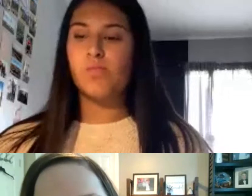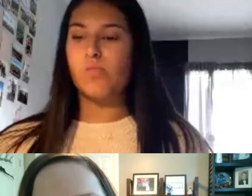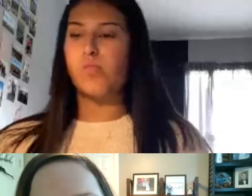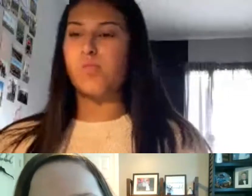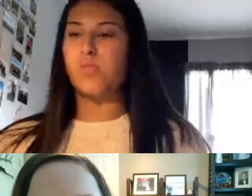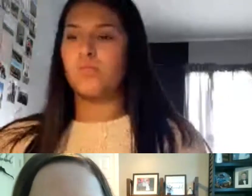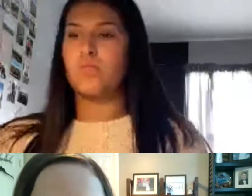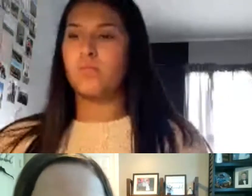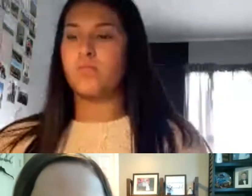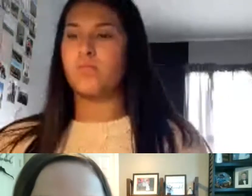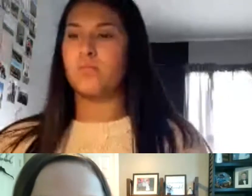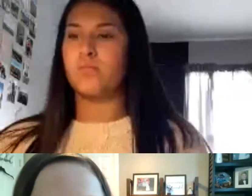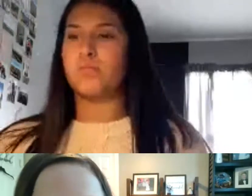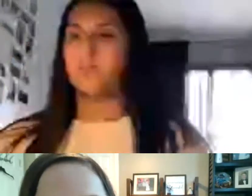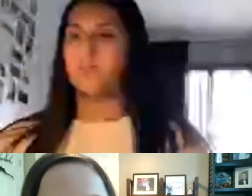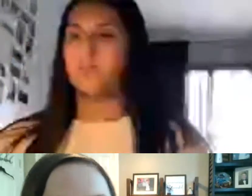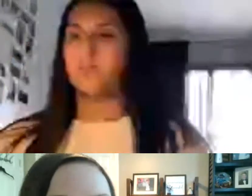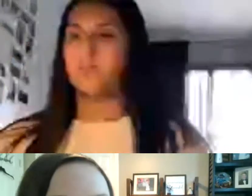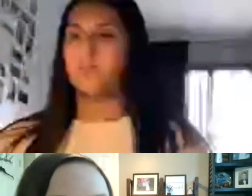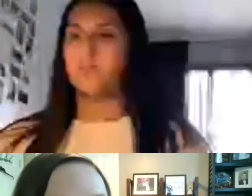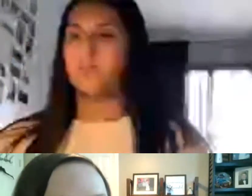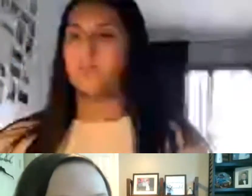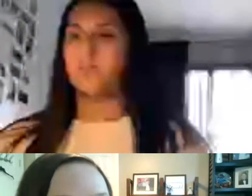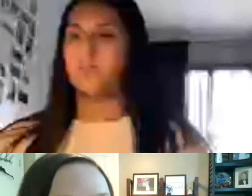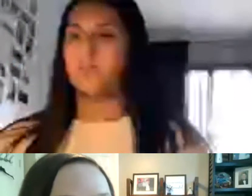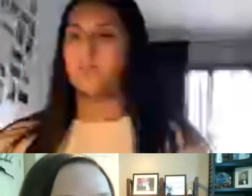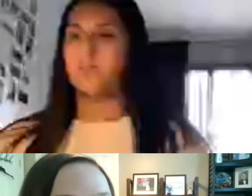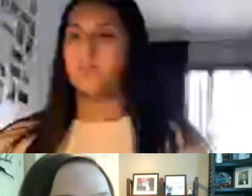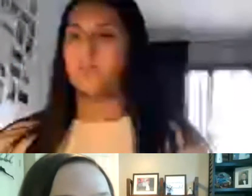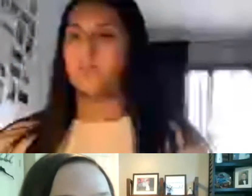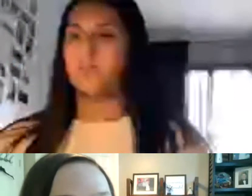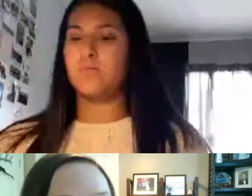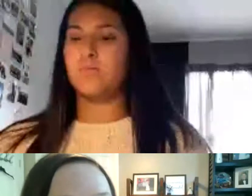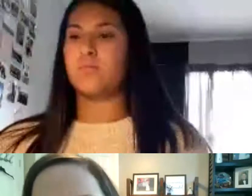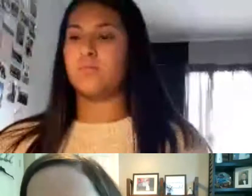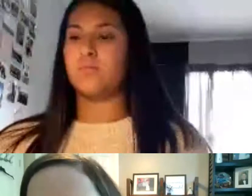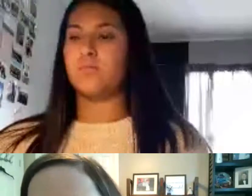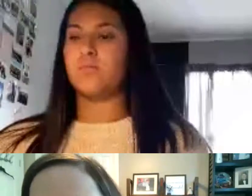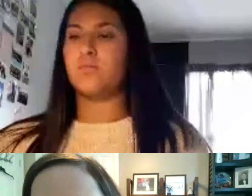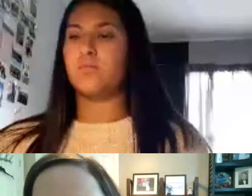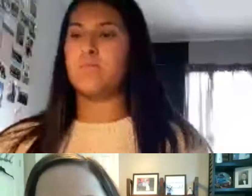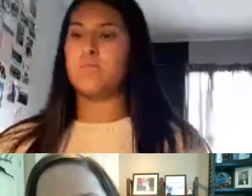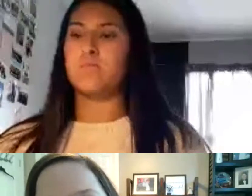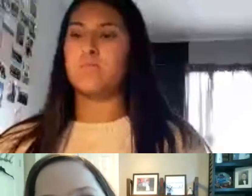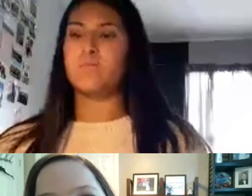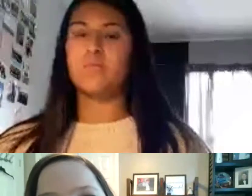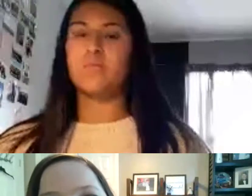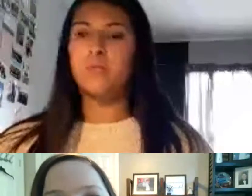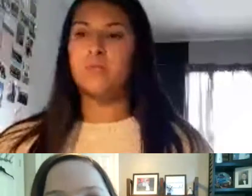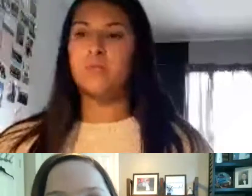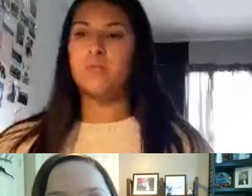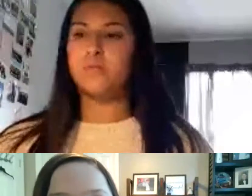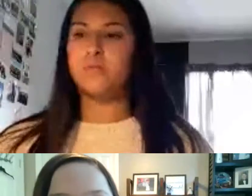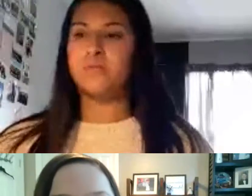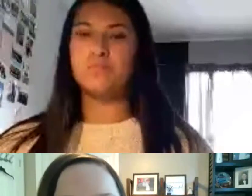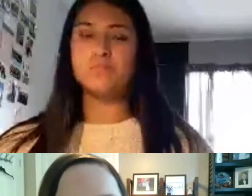you are representing, and what district you are in. And we'll start with Wallace Caleb Bates.